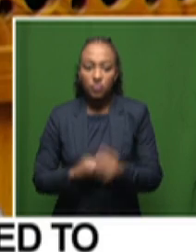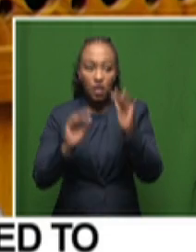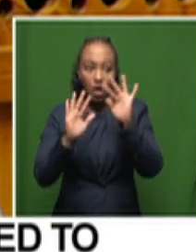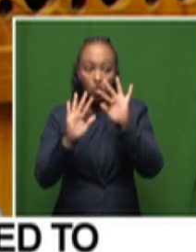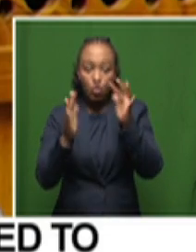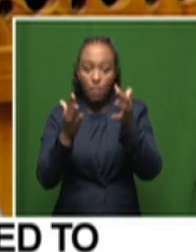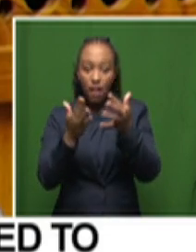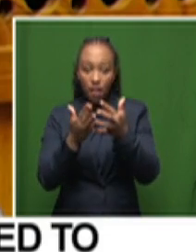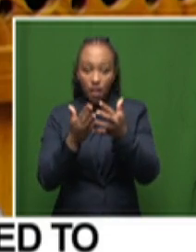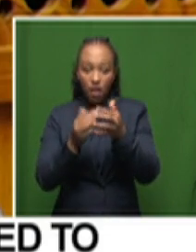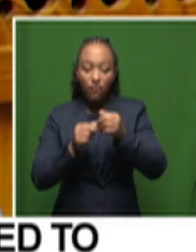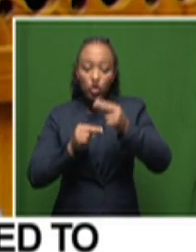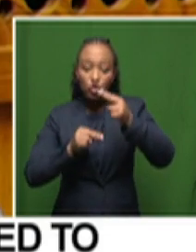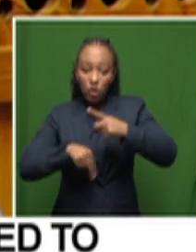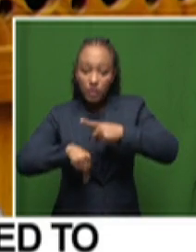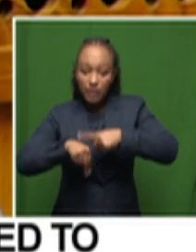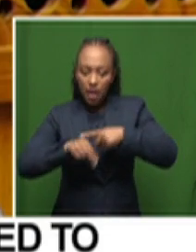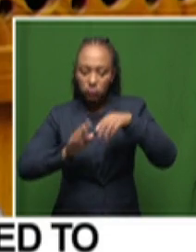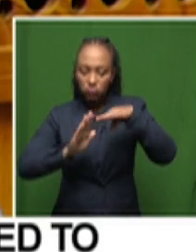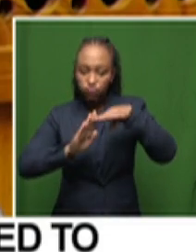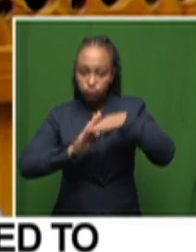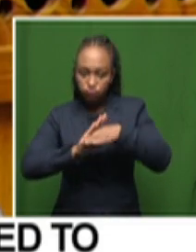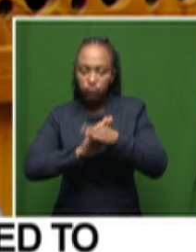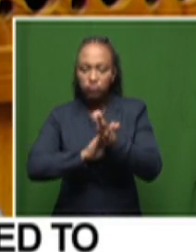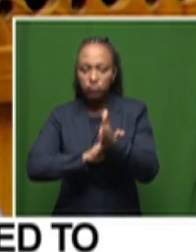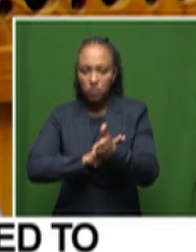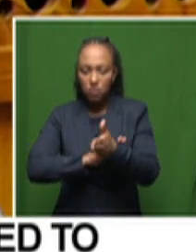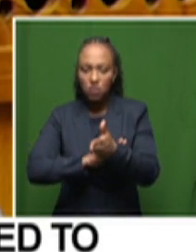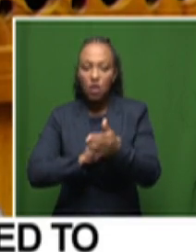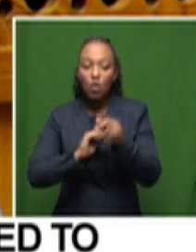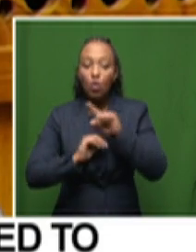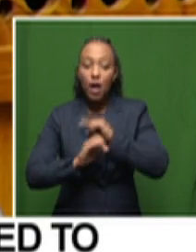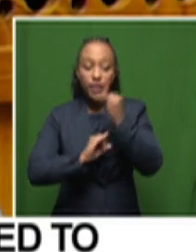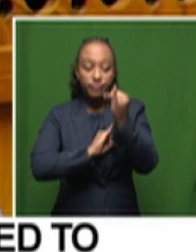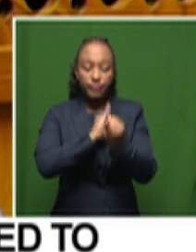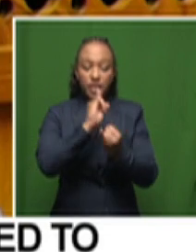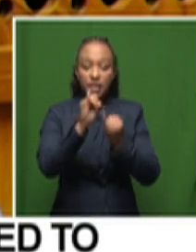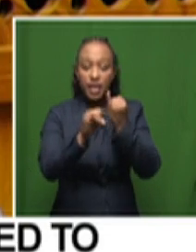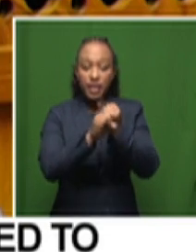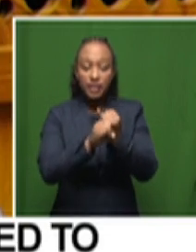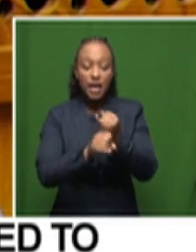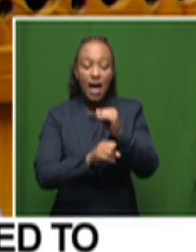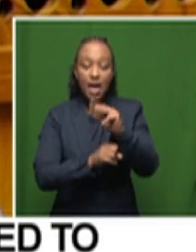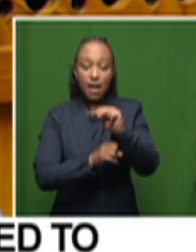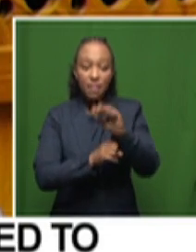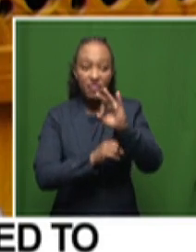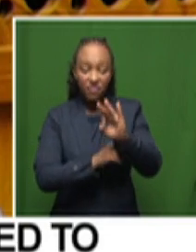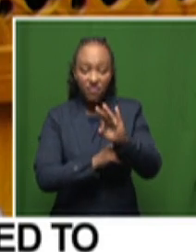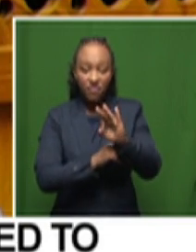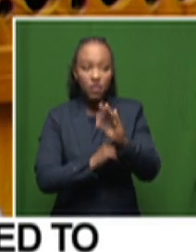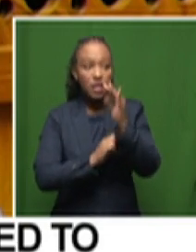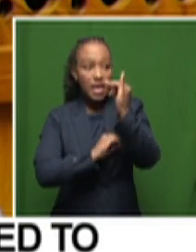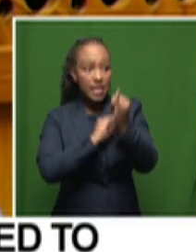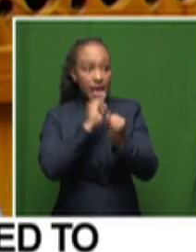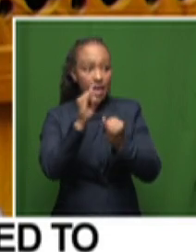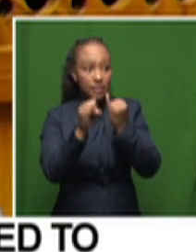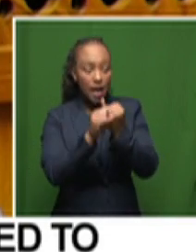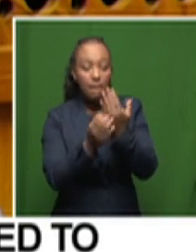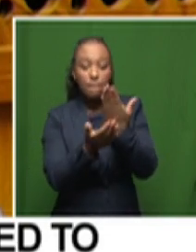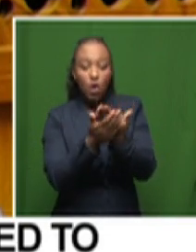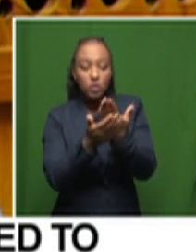underway. The International Monetary Fund now expects global output to